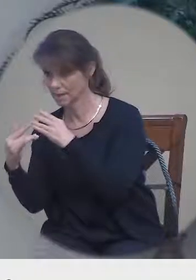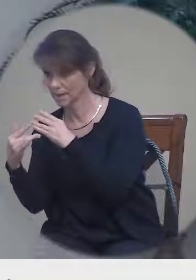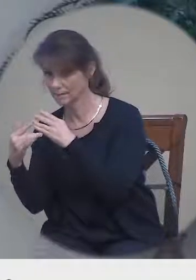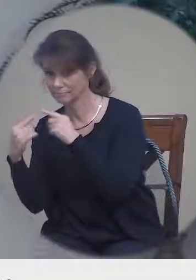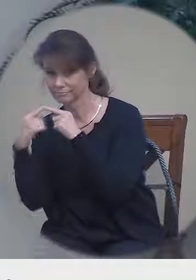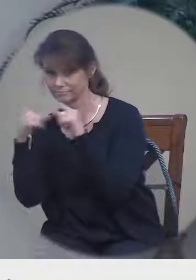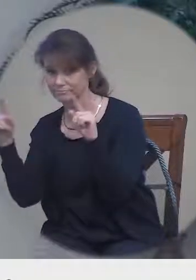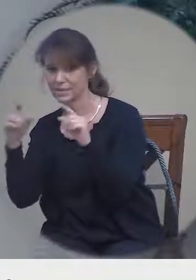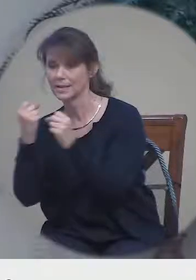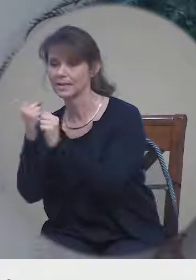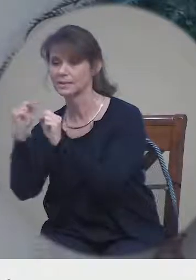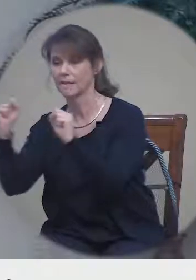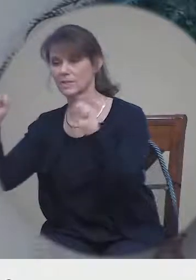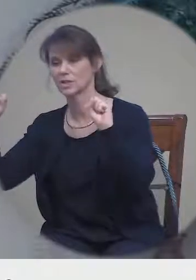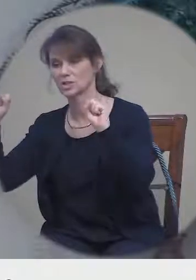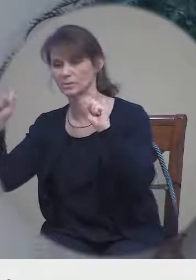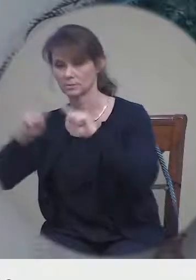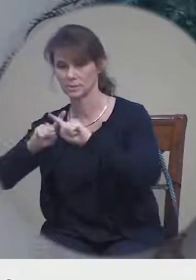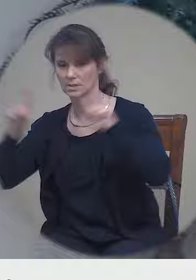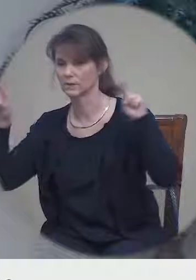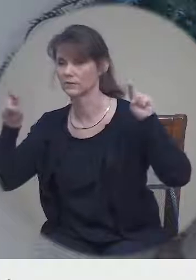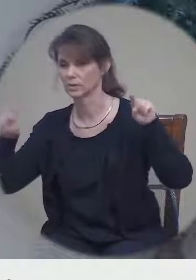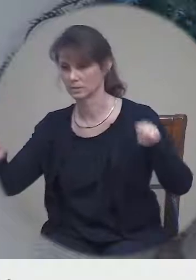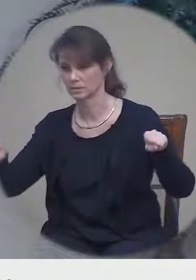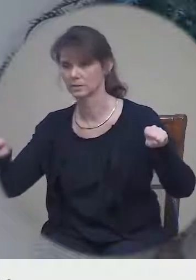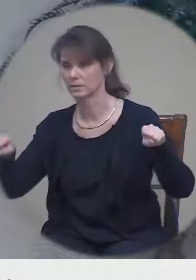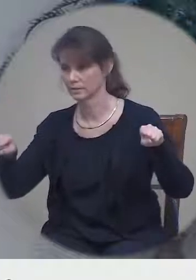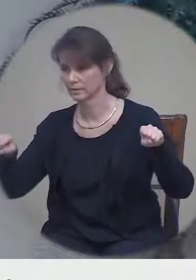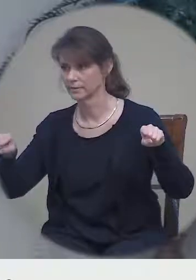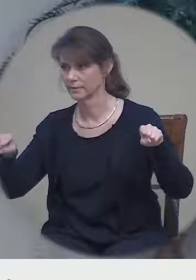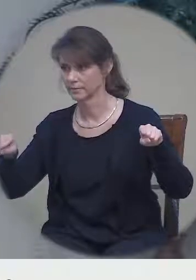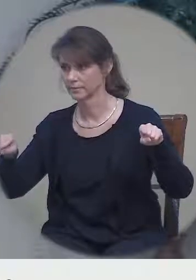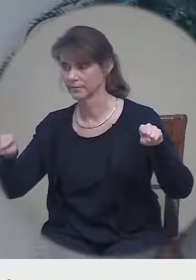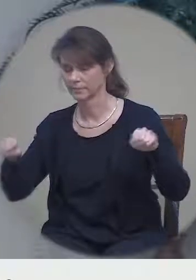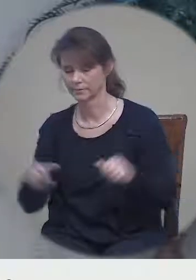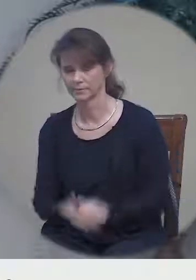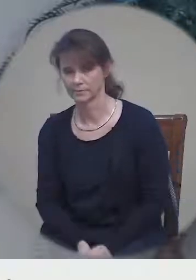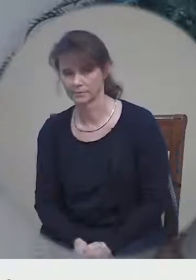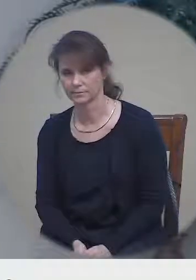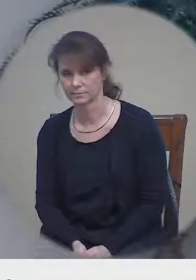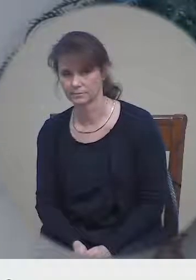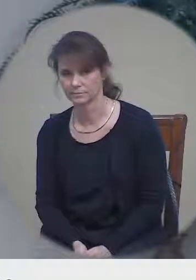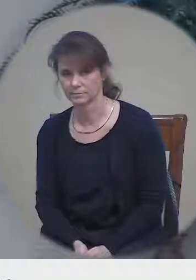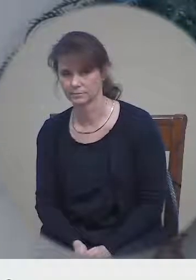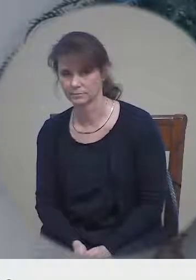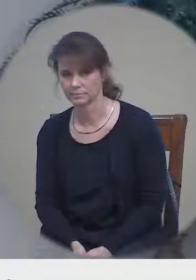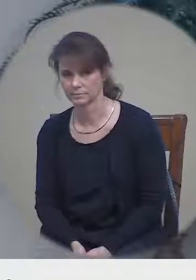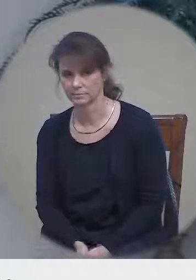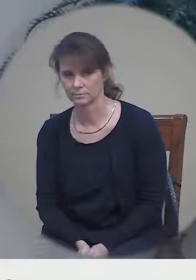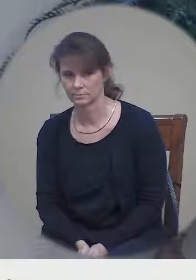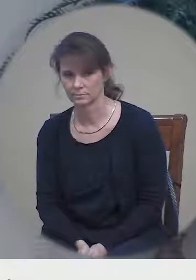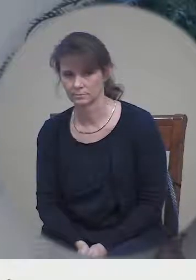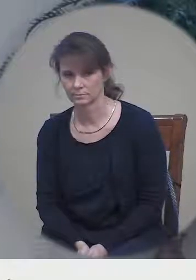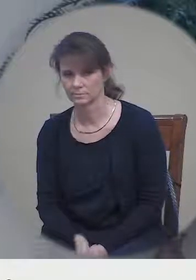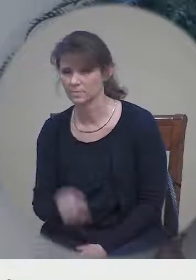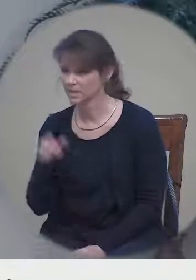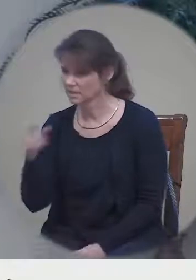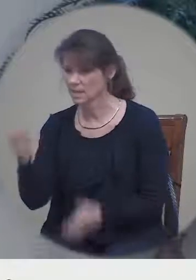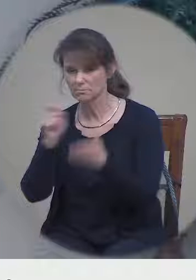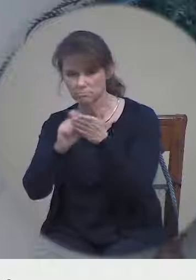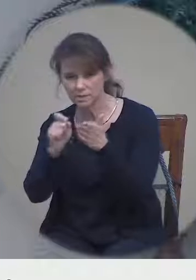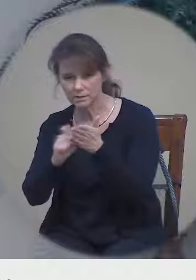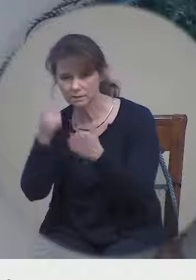difference. All right? Now, this is written principally to Hebrew